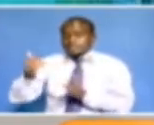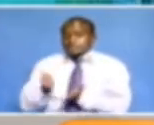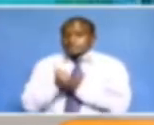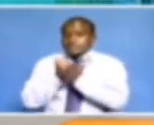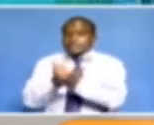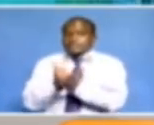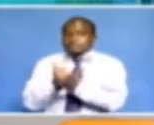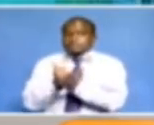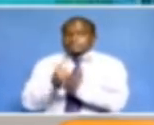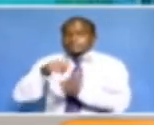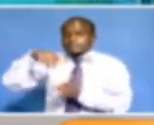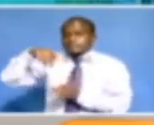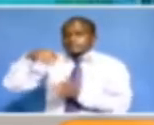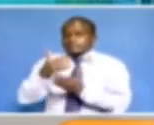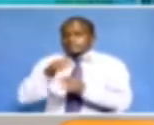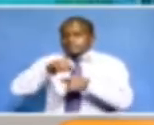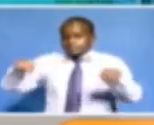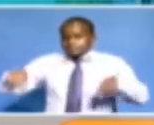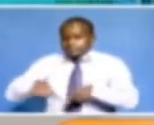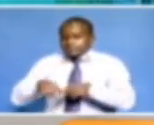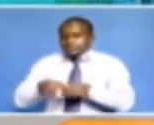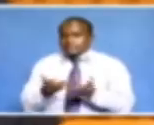parcel delivery business.